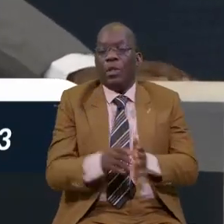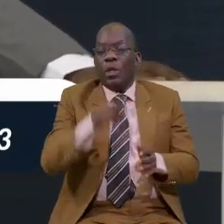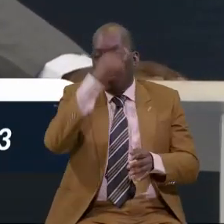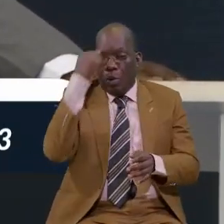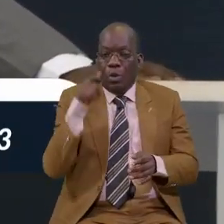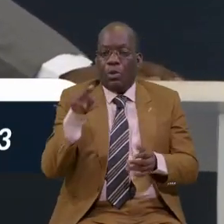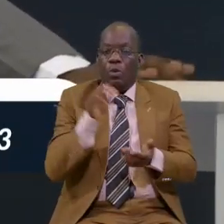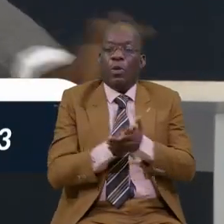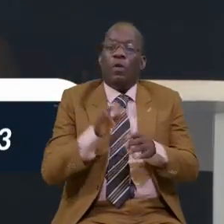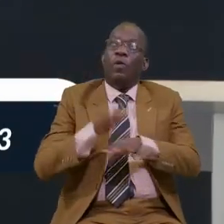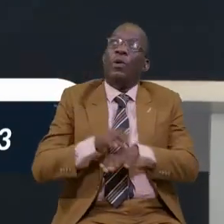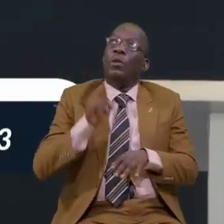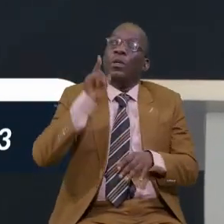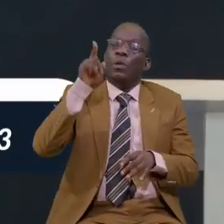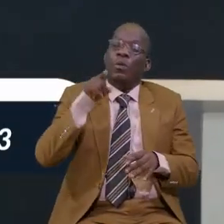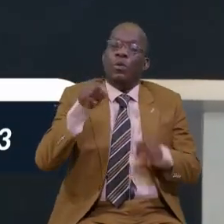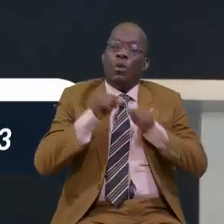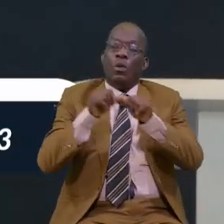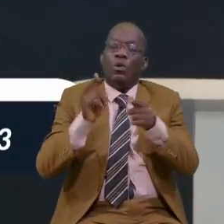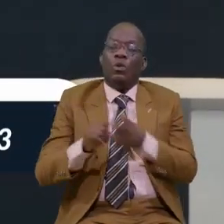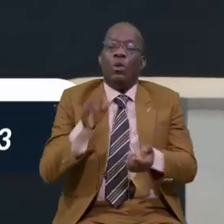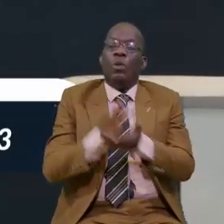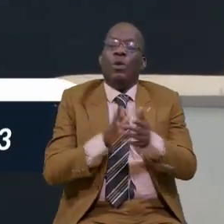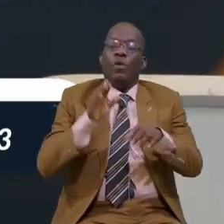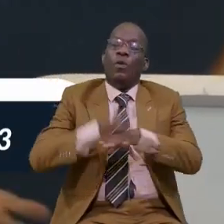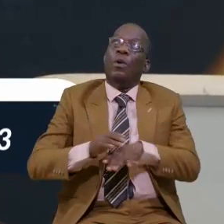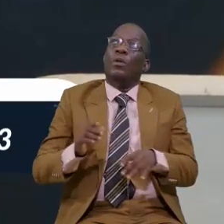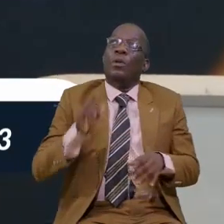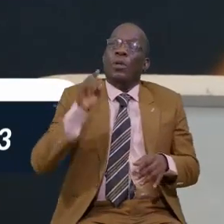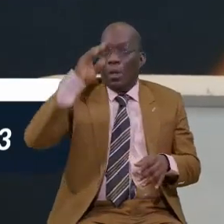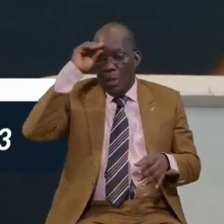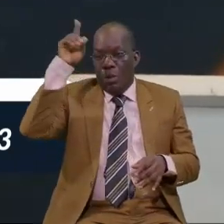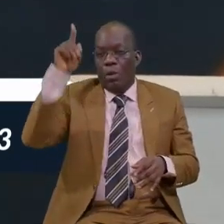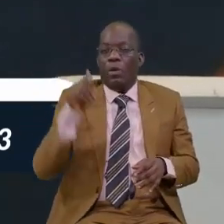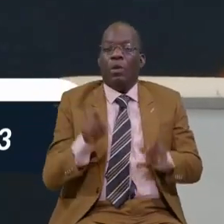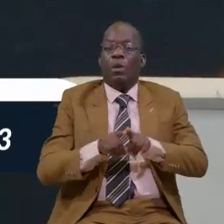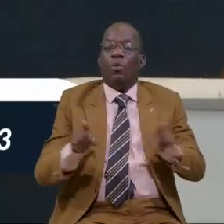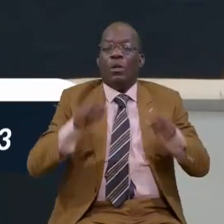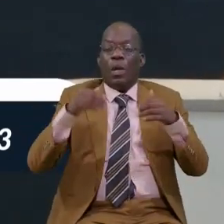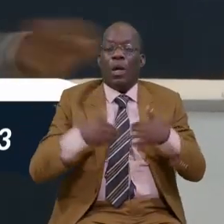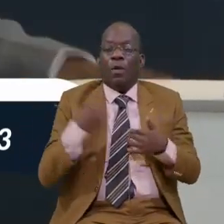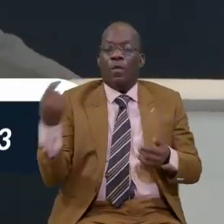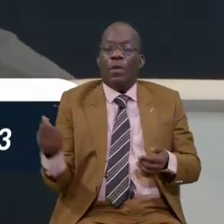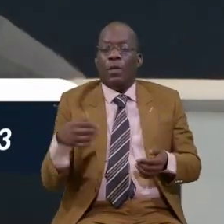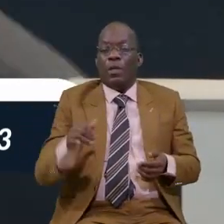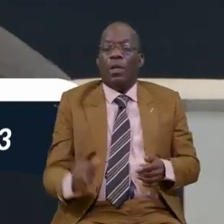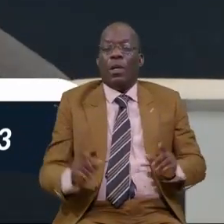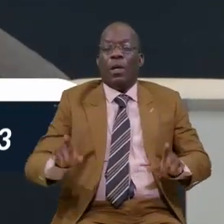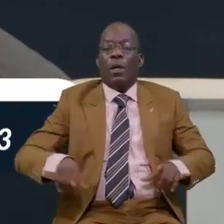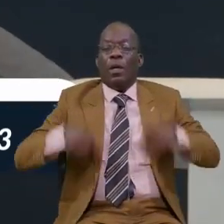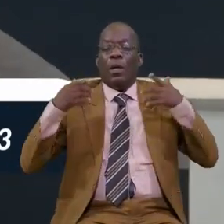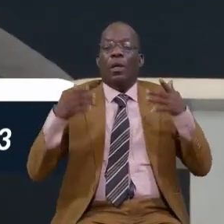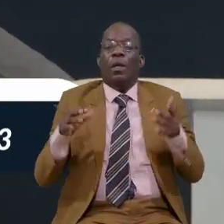on believing on him, but have eternal life. It's yours